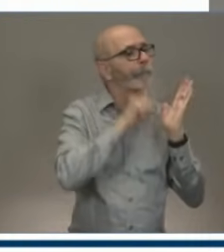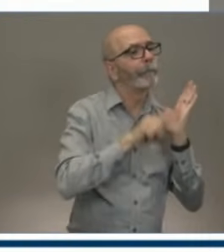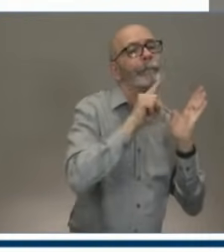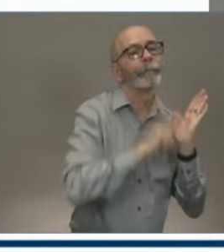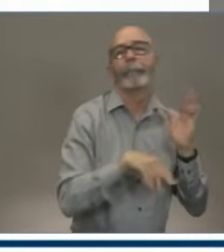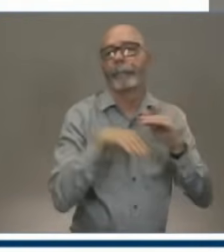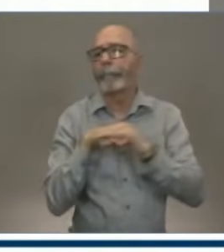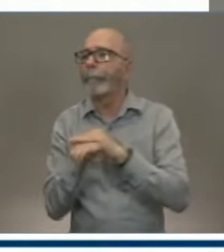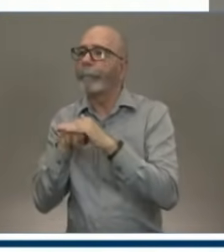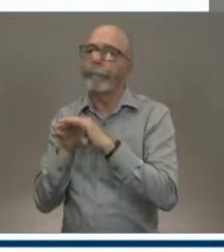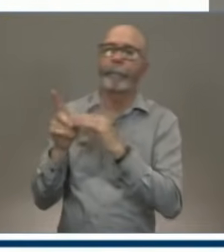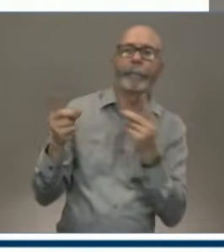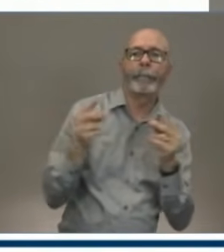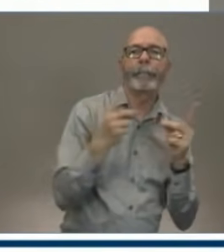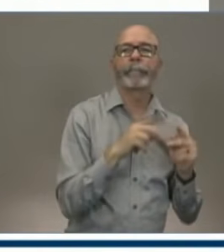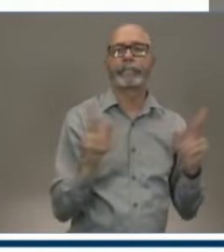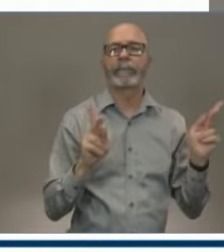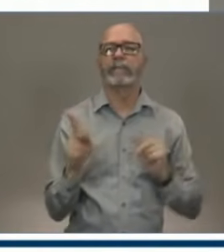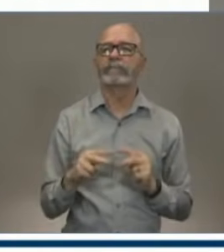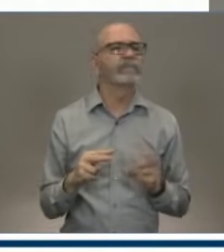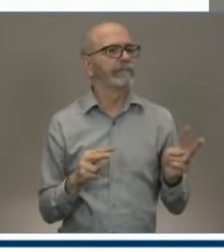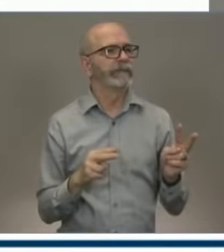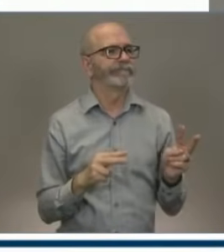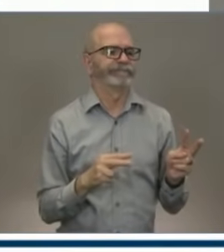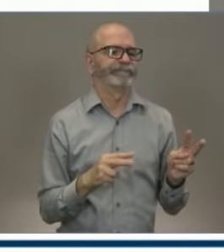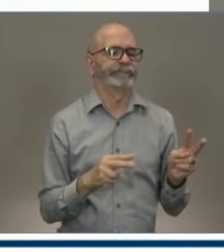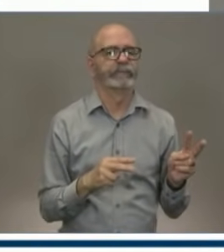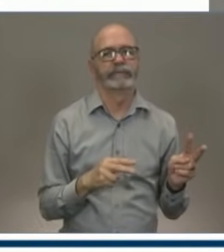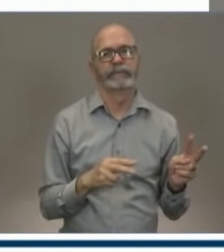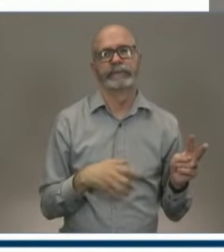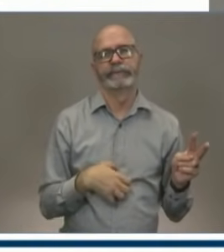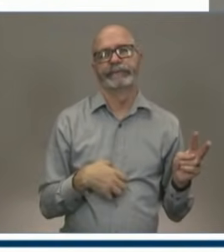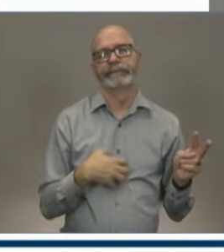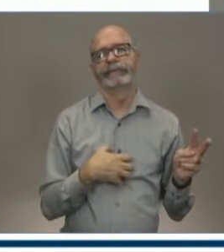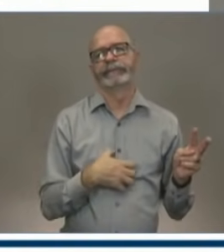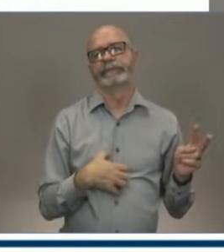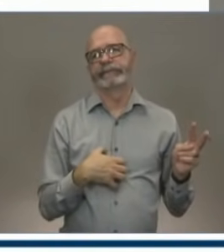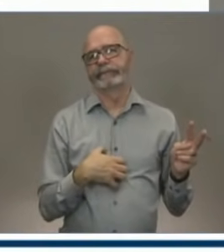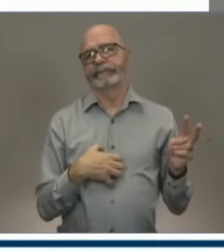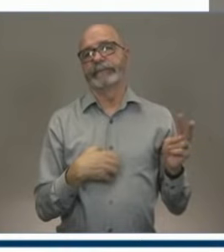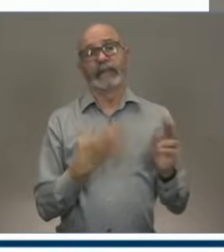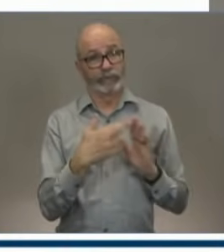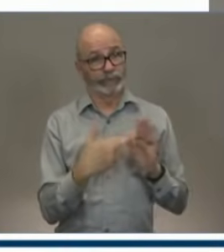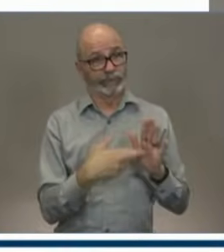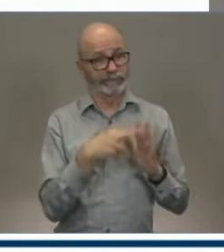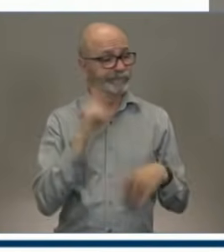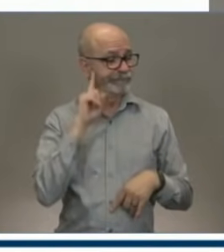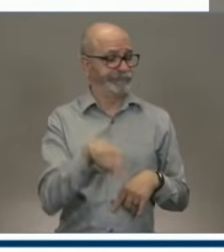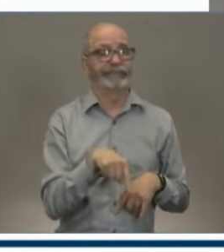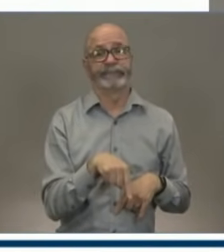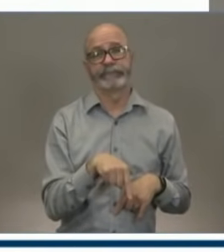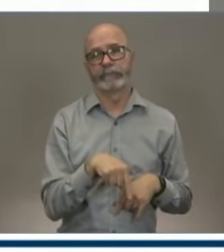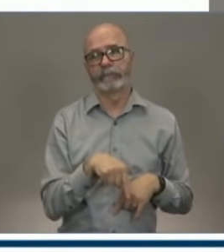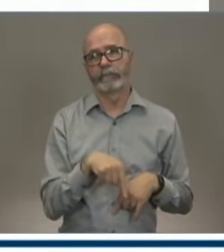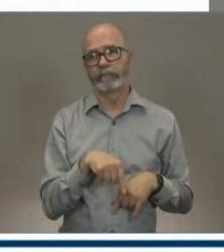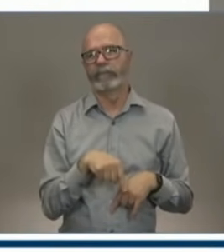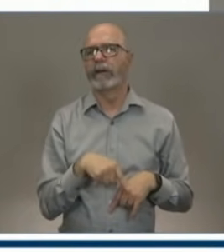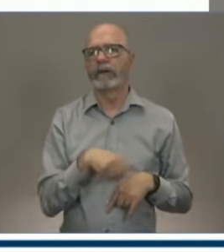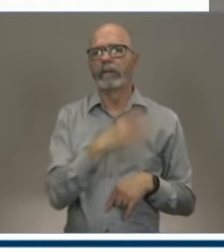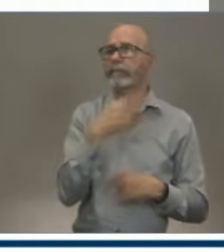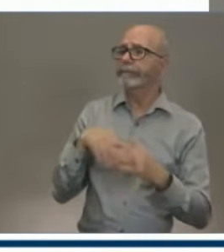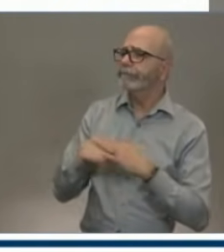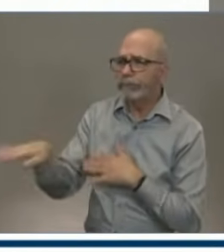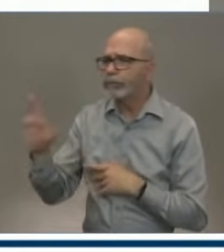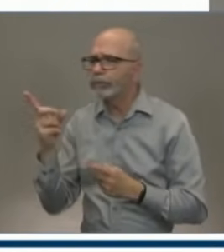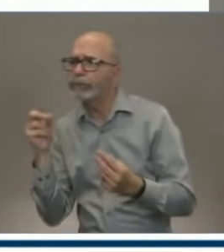very deliberately not following the public health regulations, and they have not been truthful and honest about their movements and people they have been